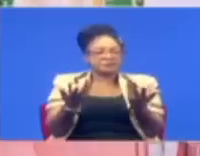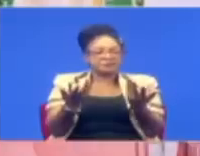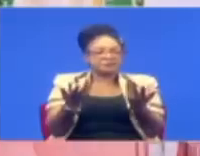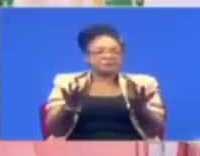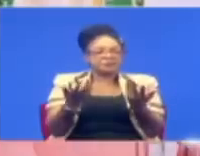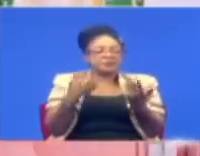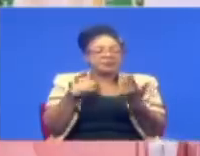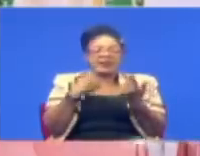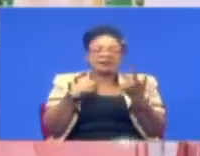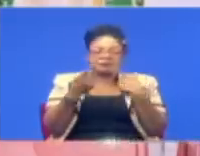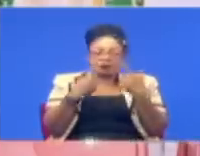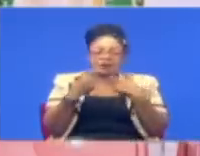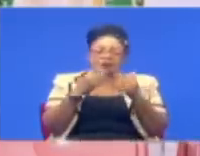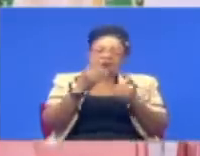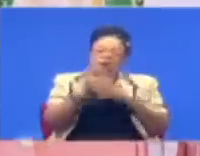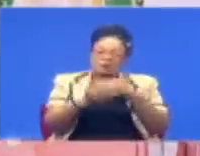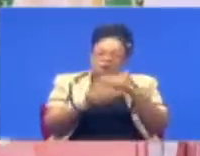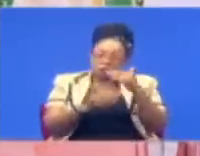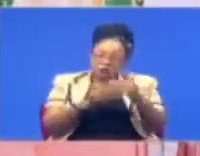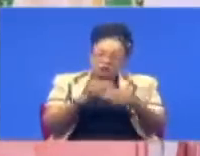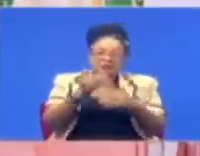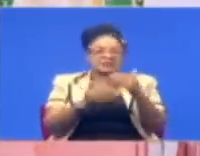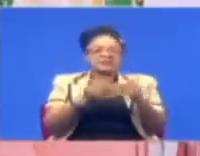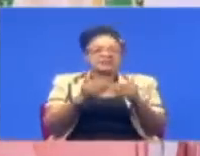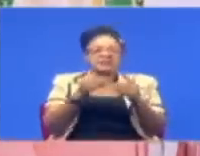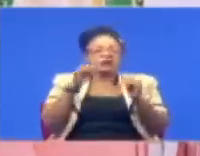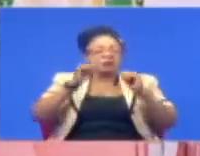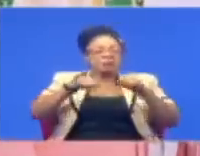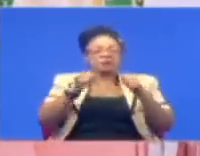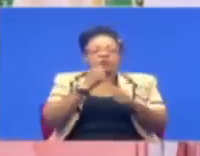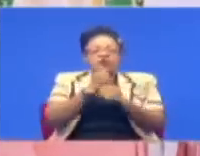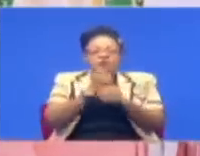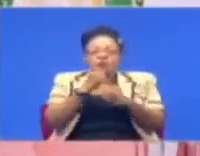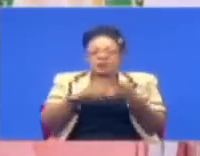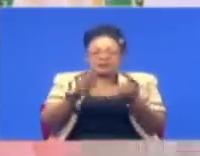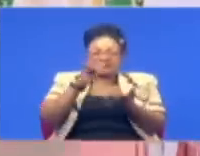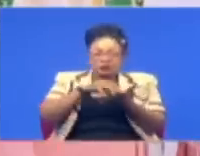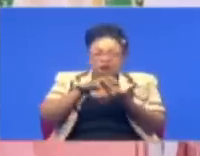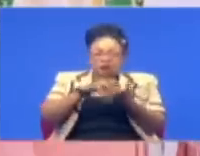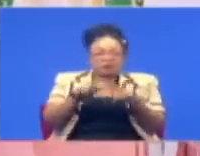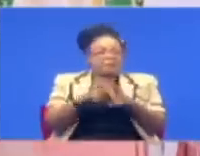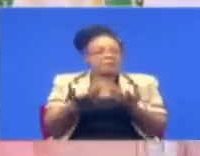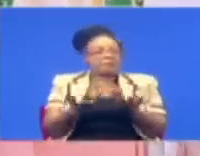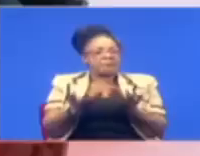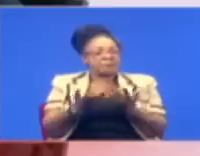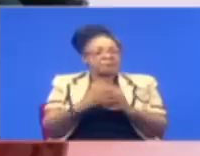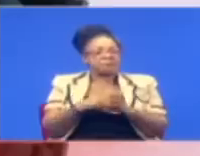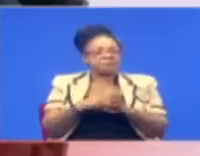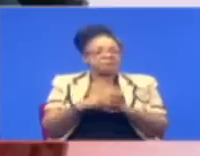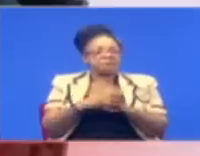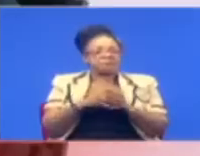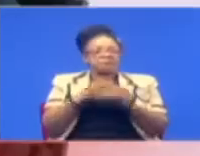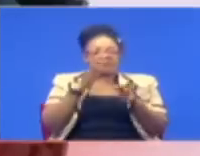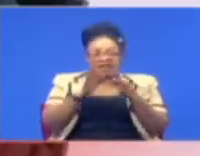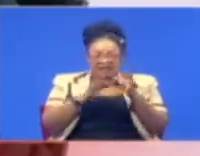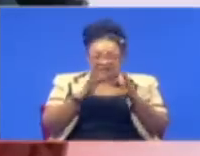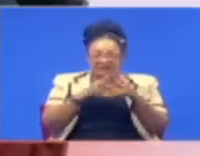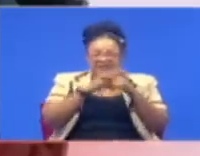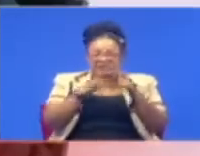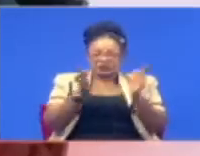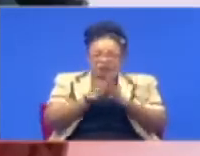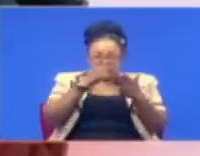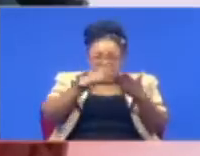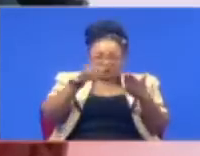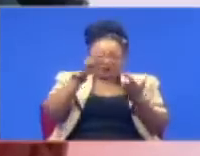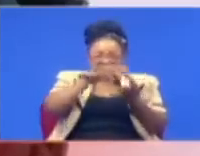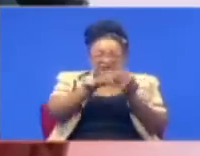I'm talking about the process. So what would you do in that situation? If it started with the correct case management at the